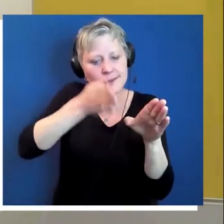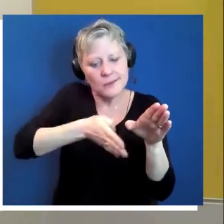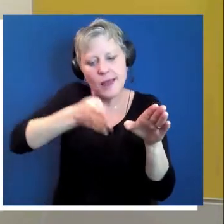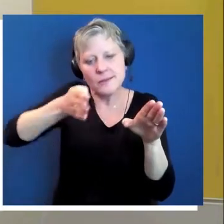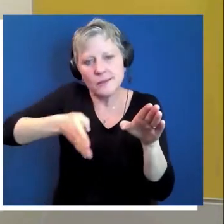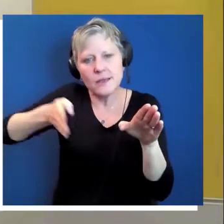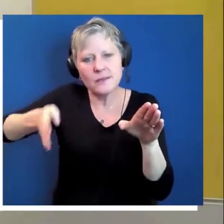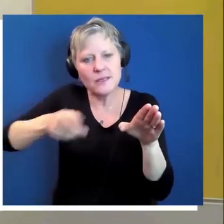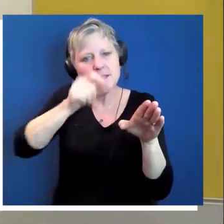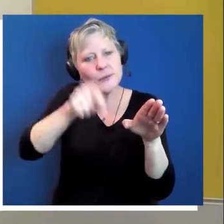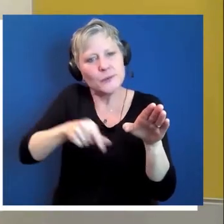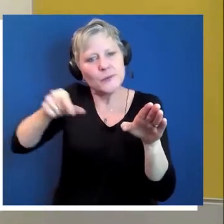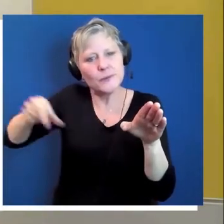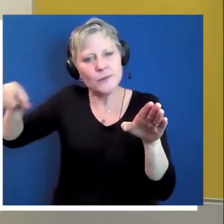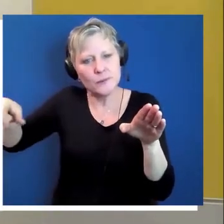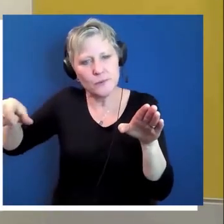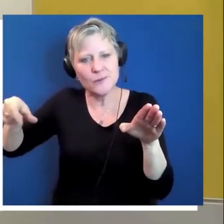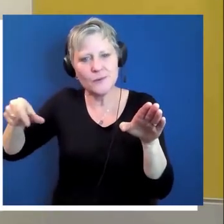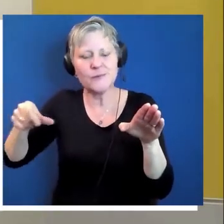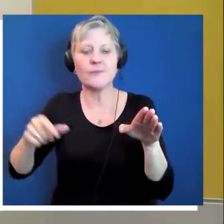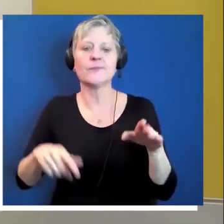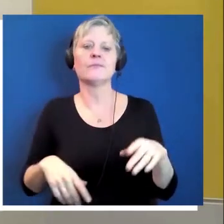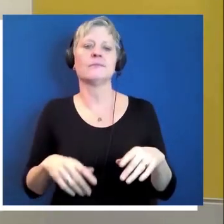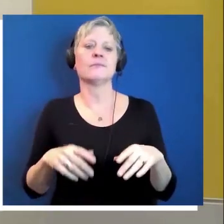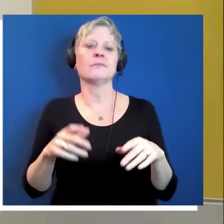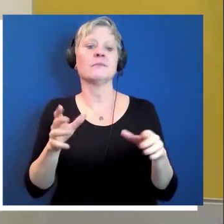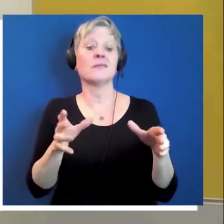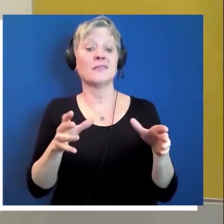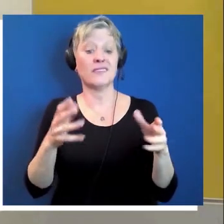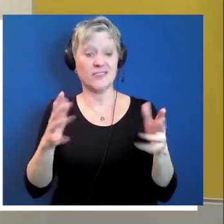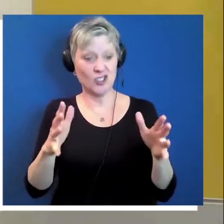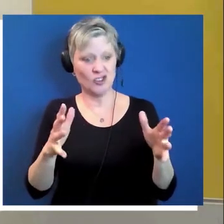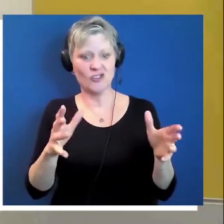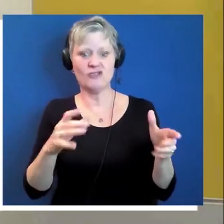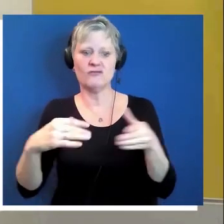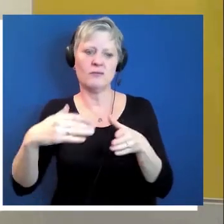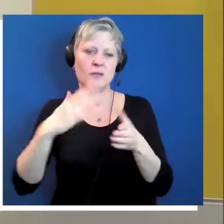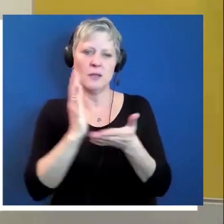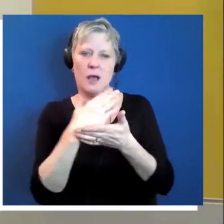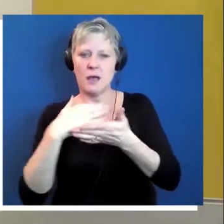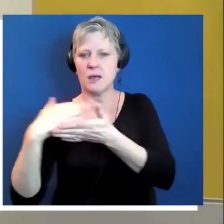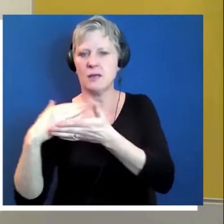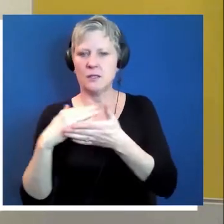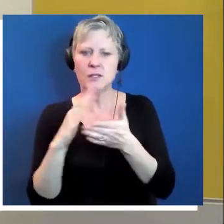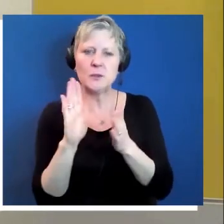going to go through, go across like so, turn it this way, and just go right